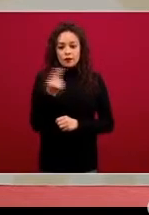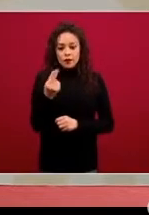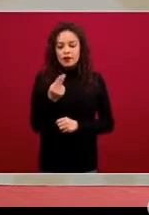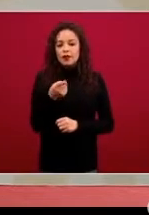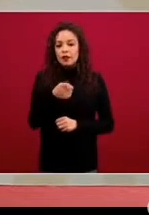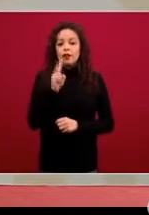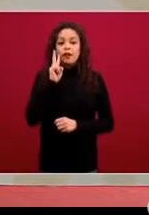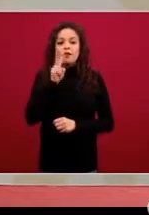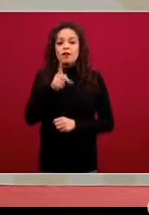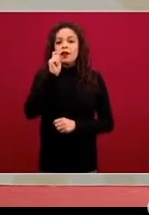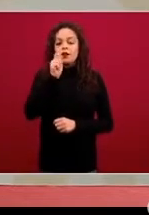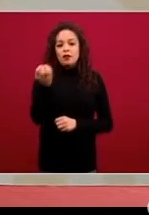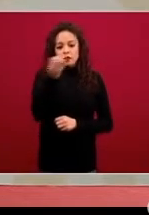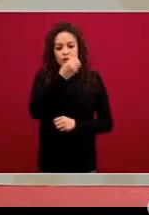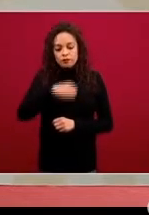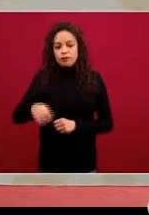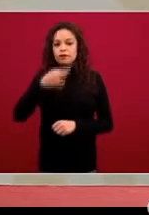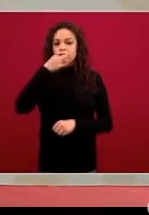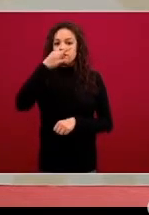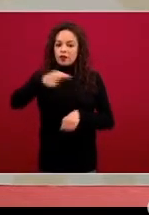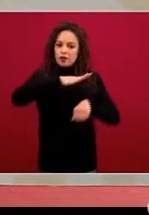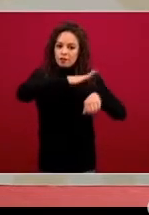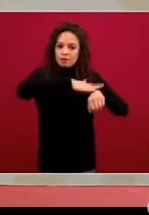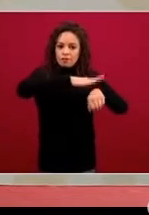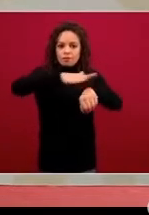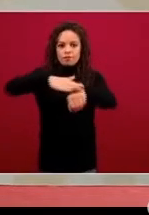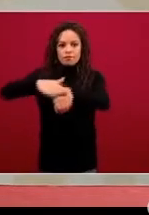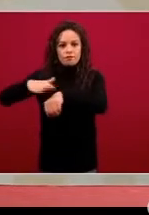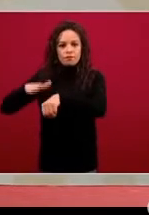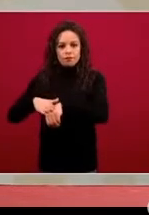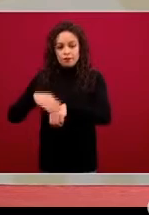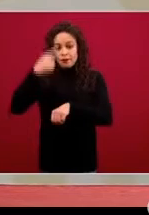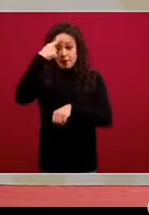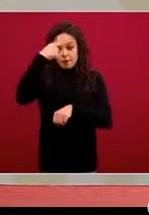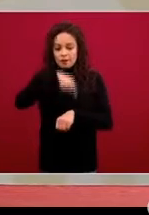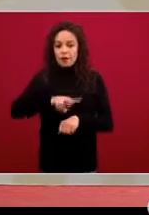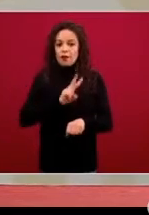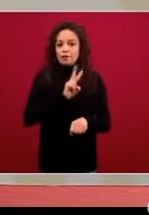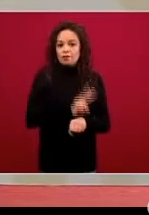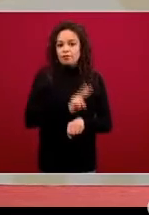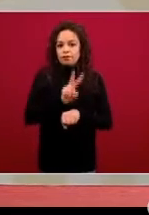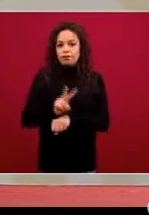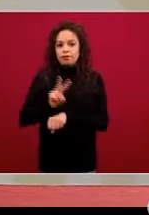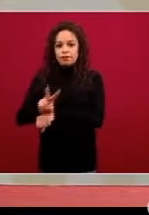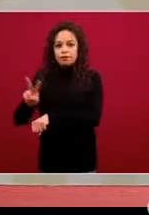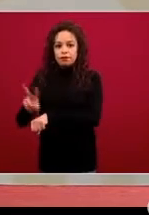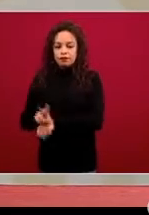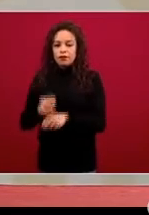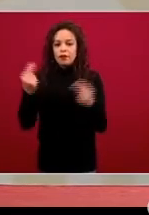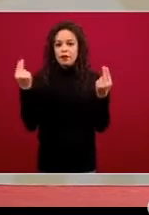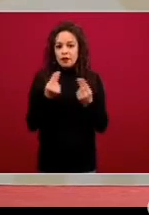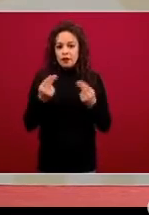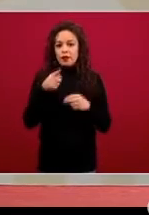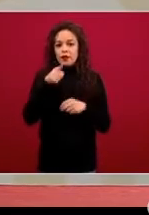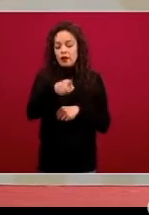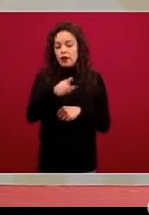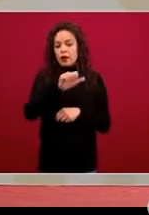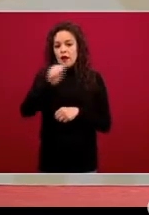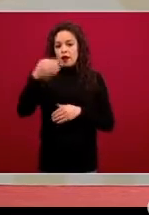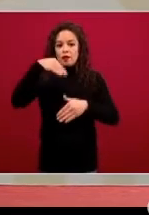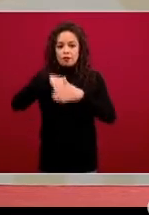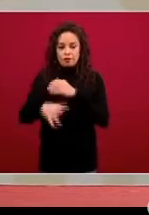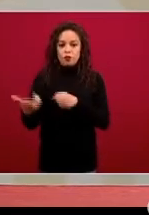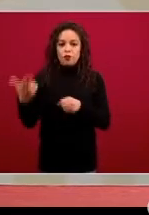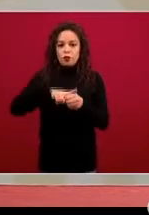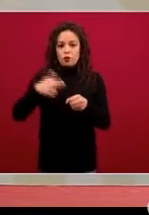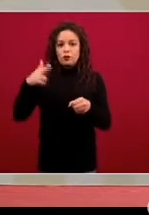notification point there so that people exactly know how full the hospitals are by state. So the legal